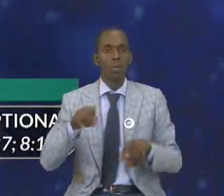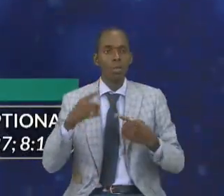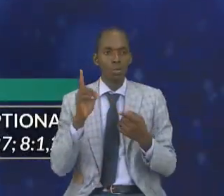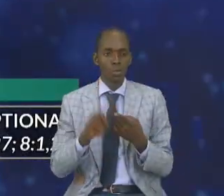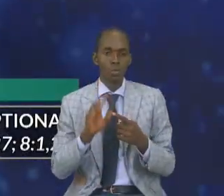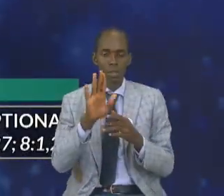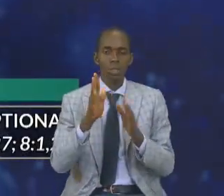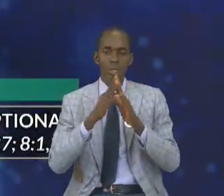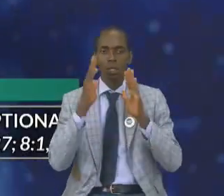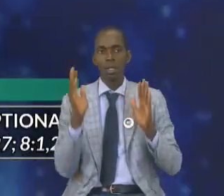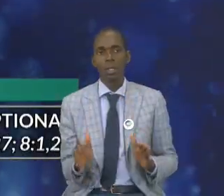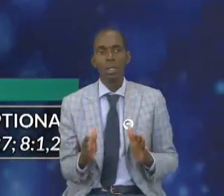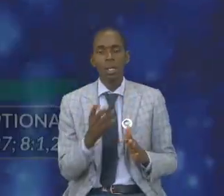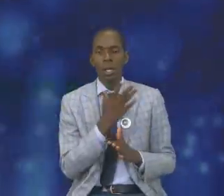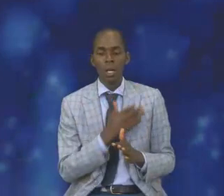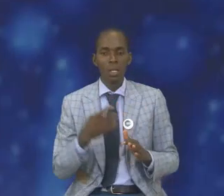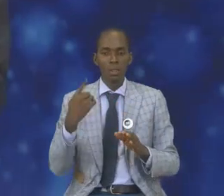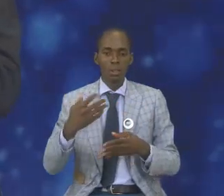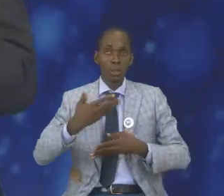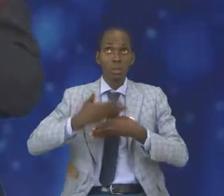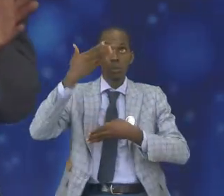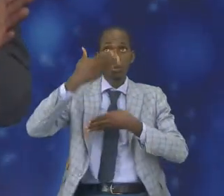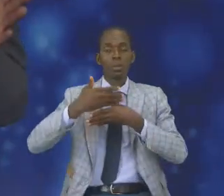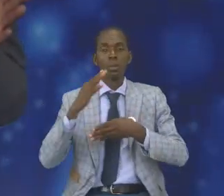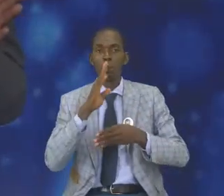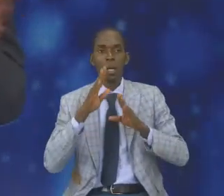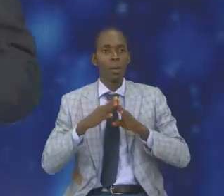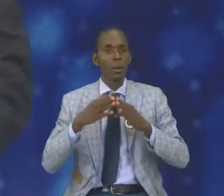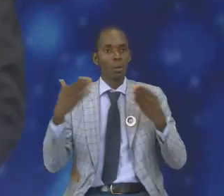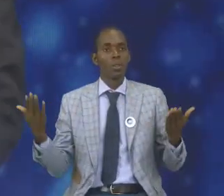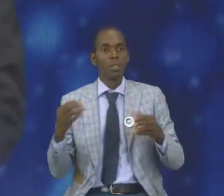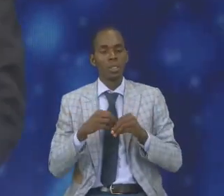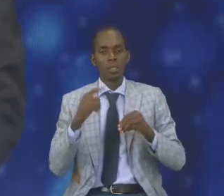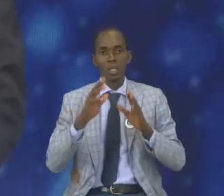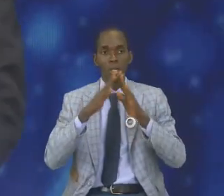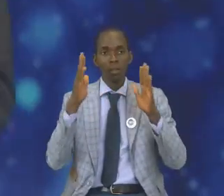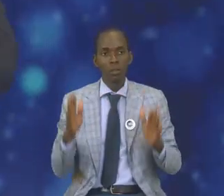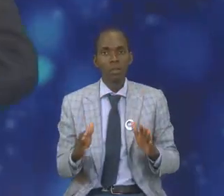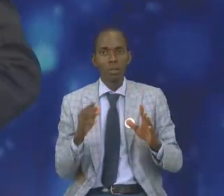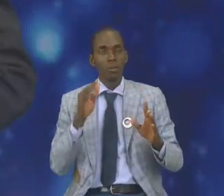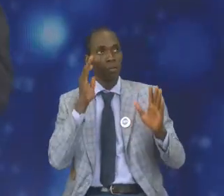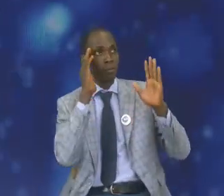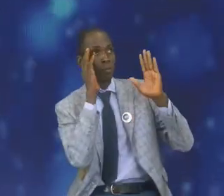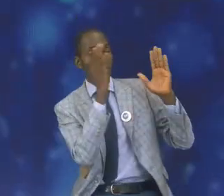house, and his windows being open in his chamber, to